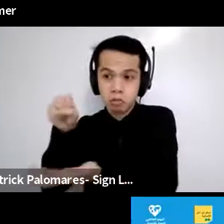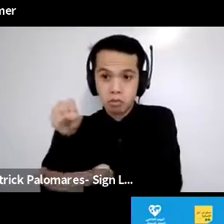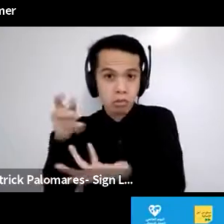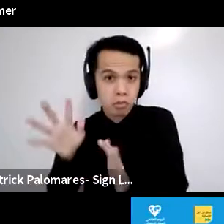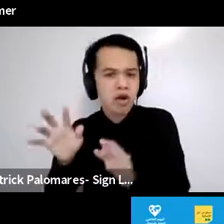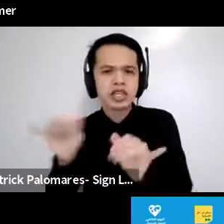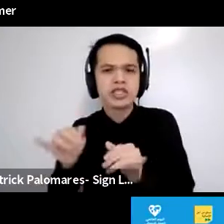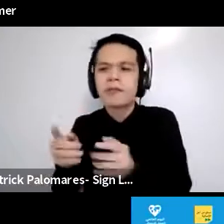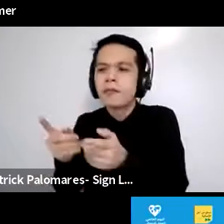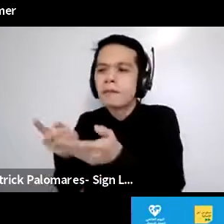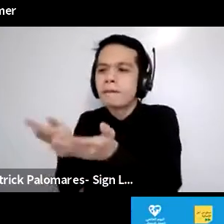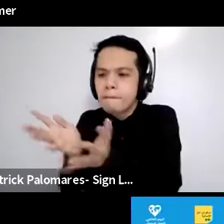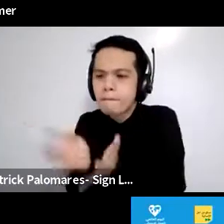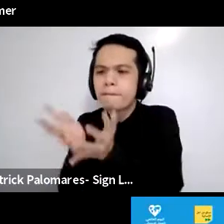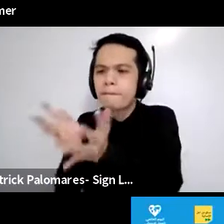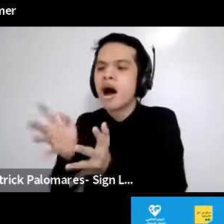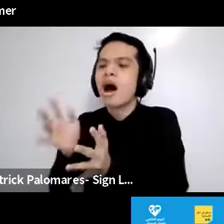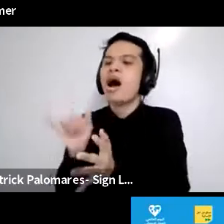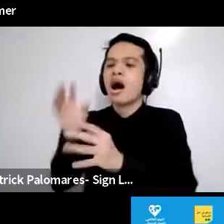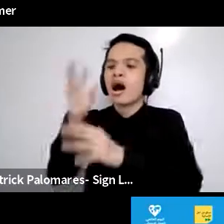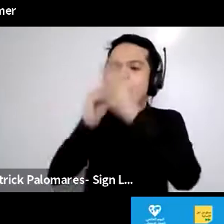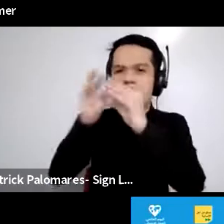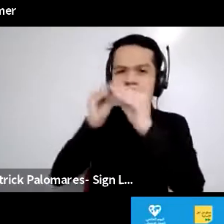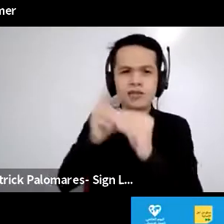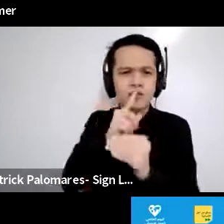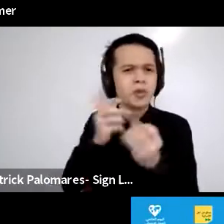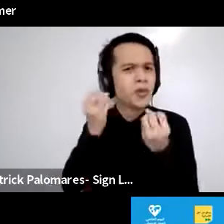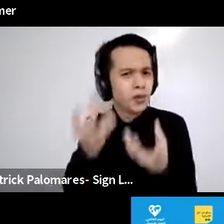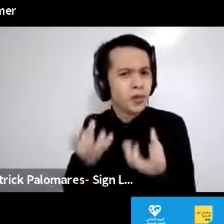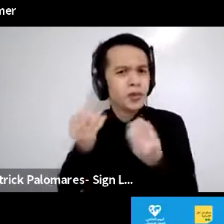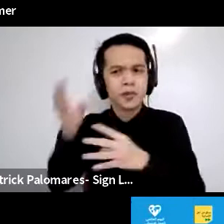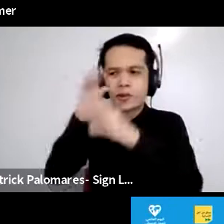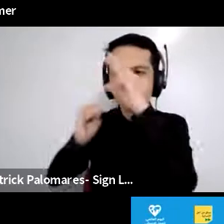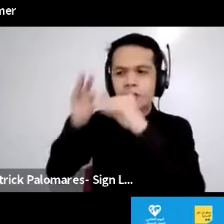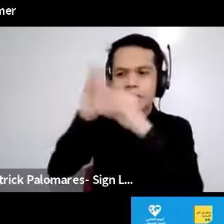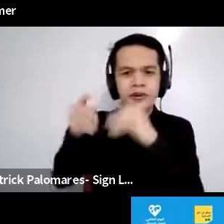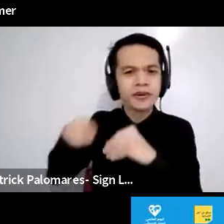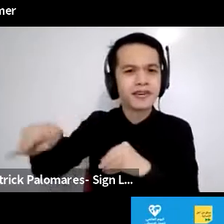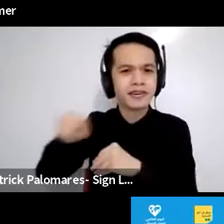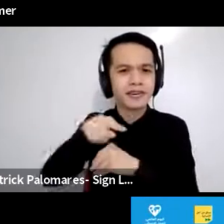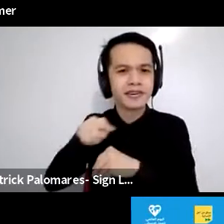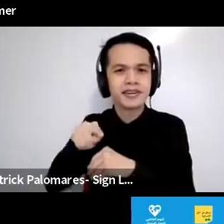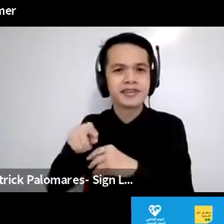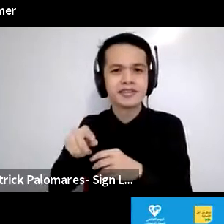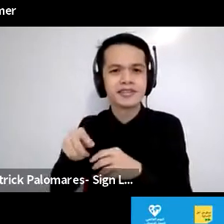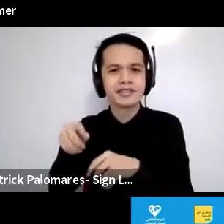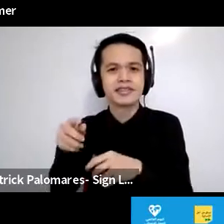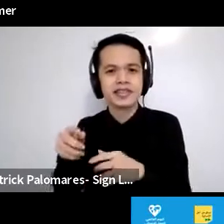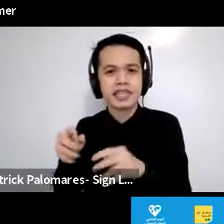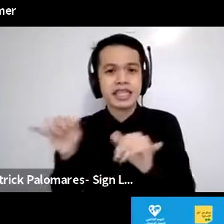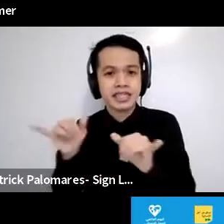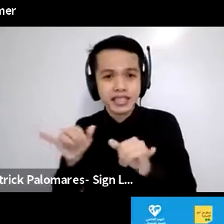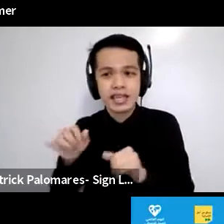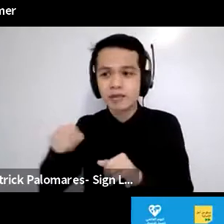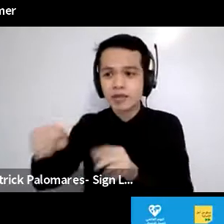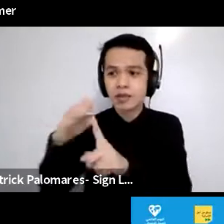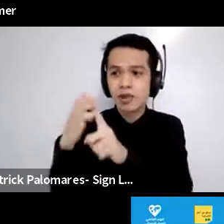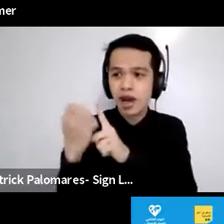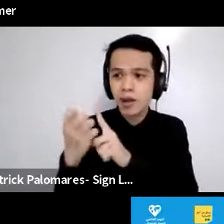talk to them and learn from them, because there's so much to learn from our most marginalized sectors of society and from our environmental